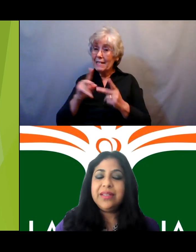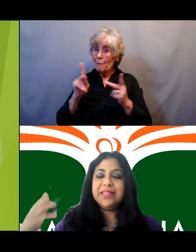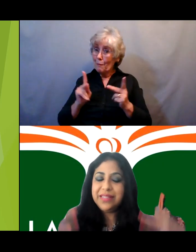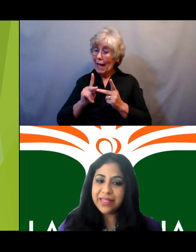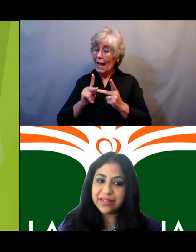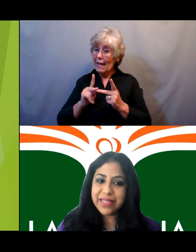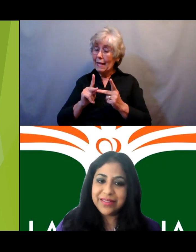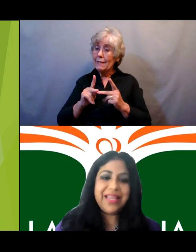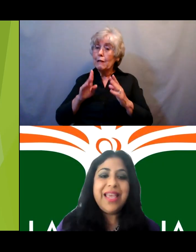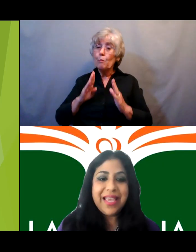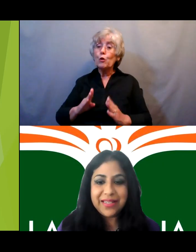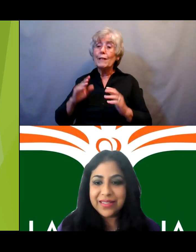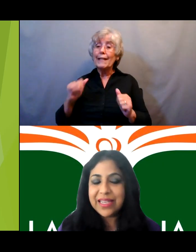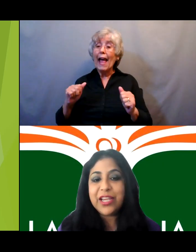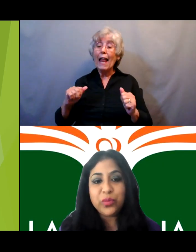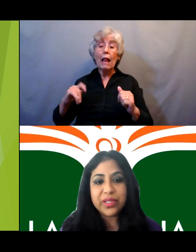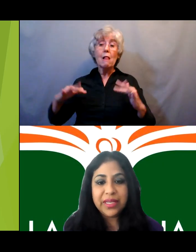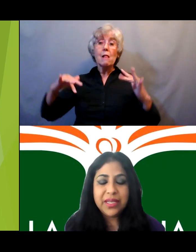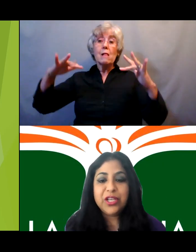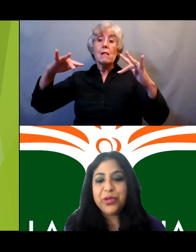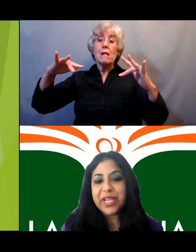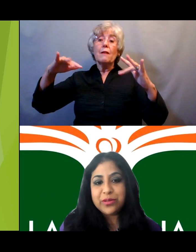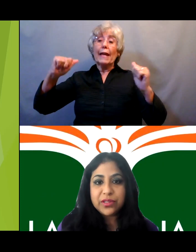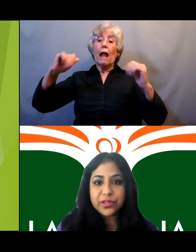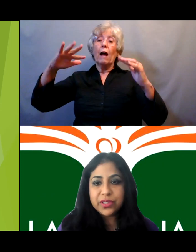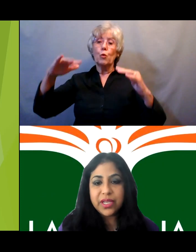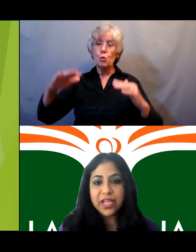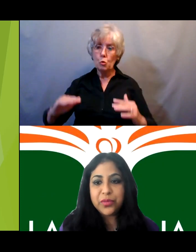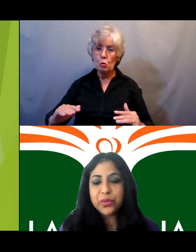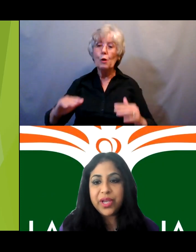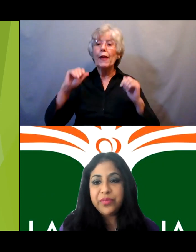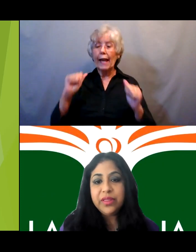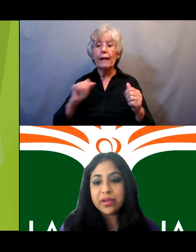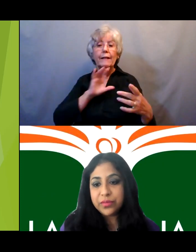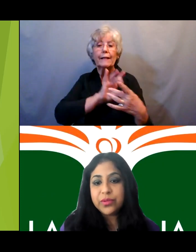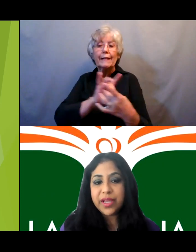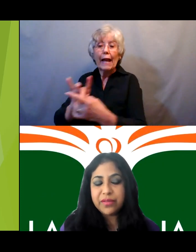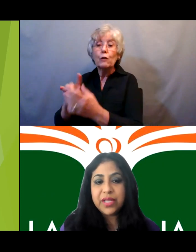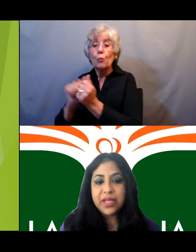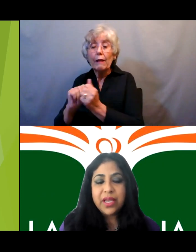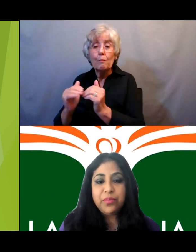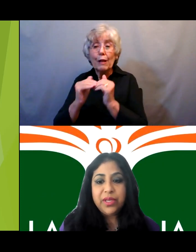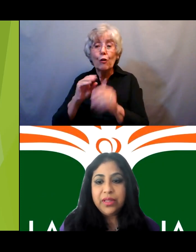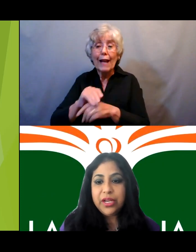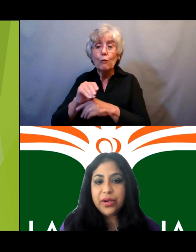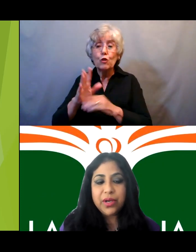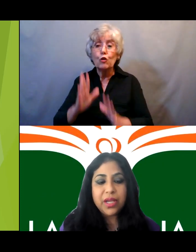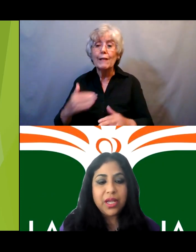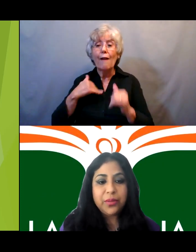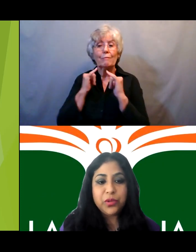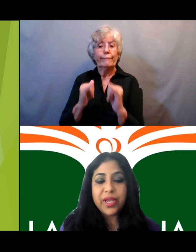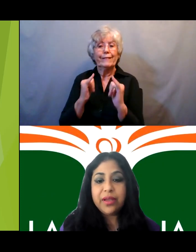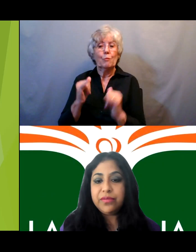just de-escalate and connect with peer counselors who have been there, who have